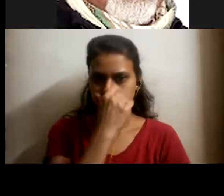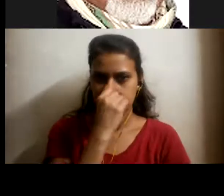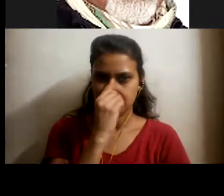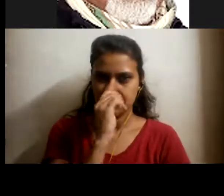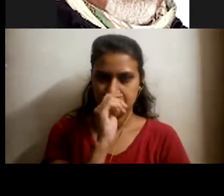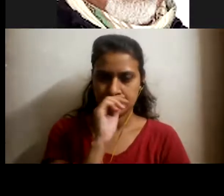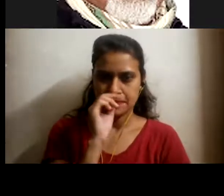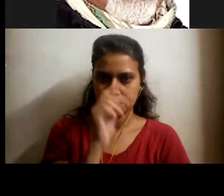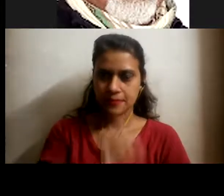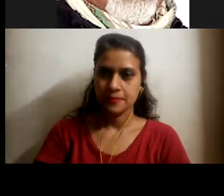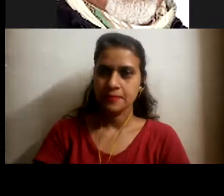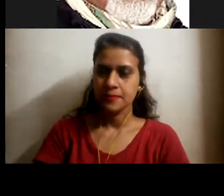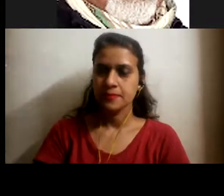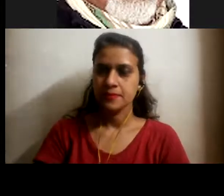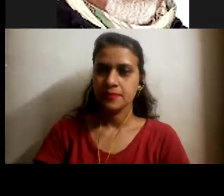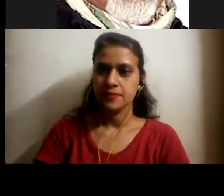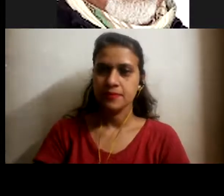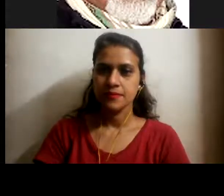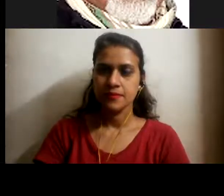on it.